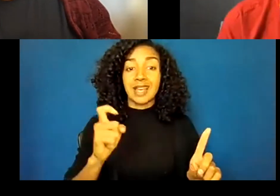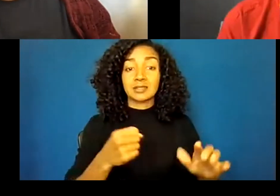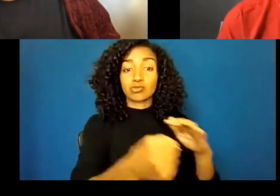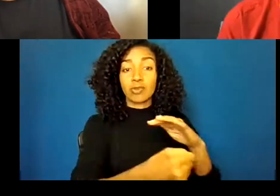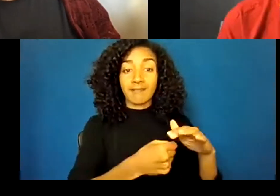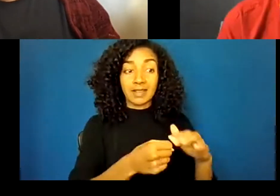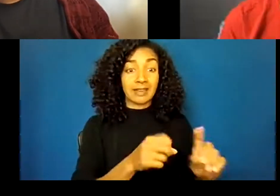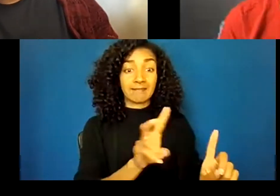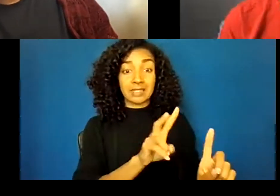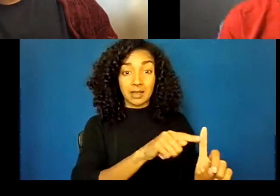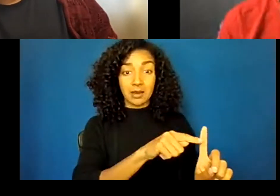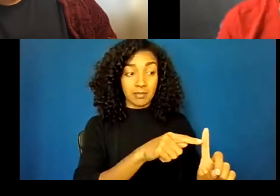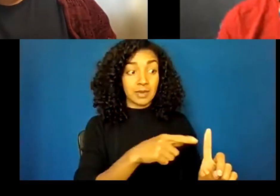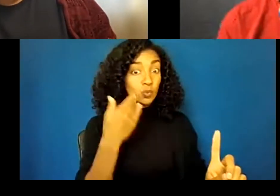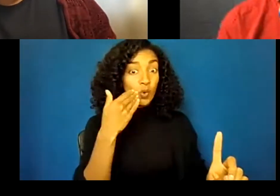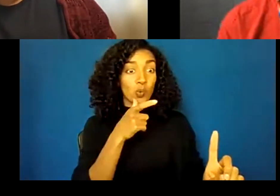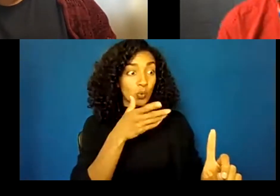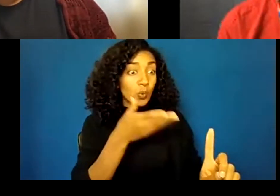call to get help?